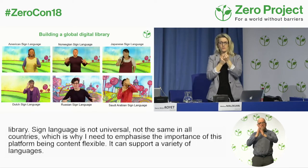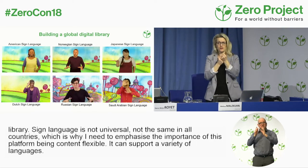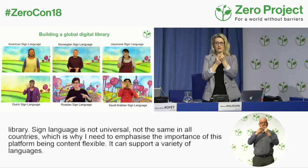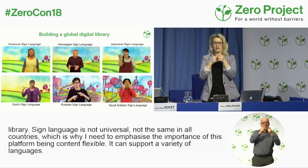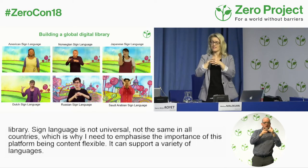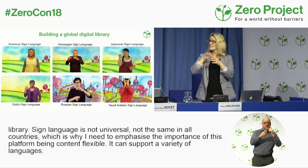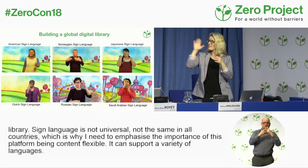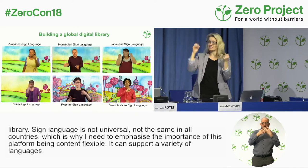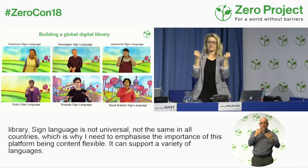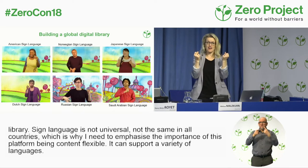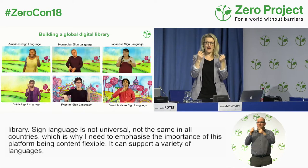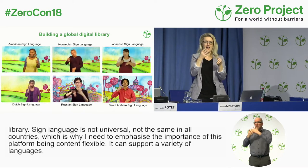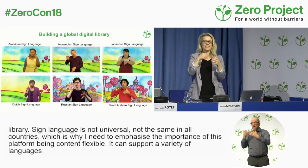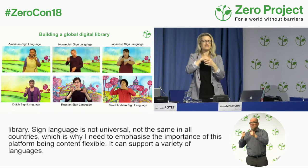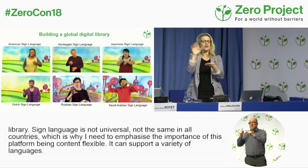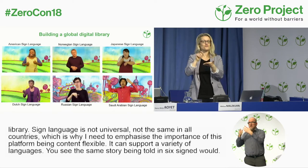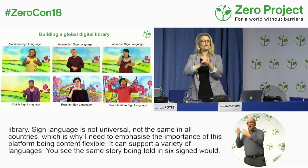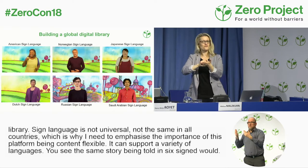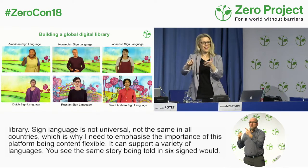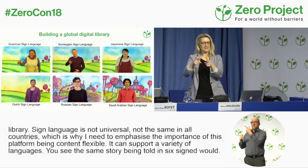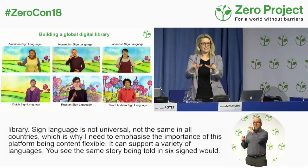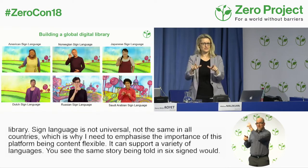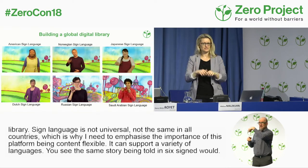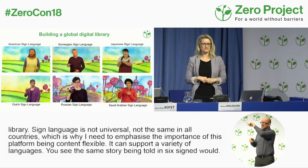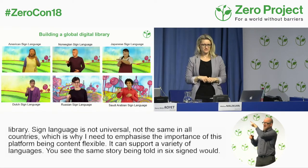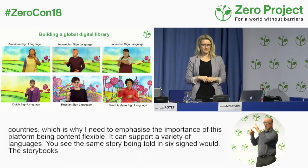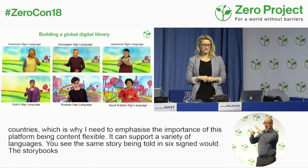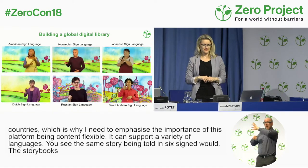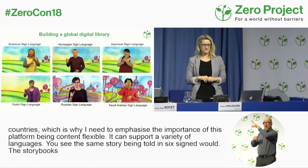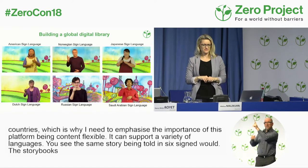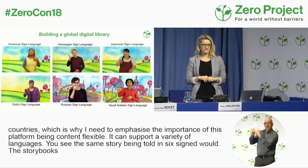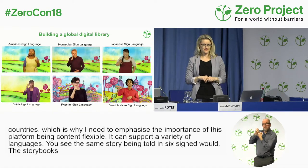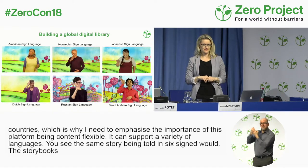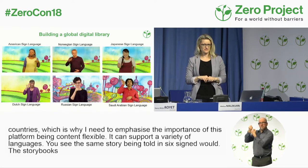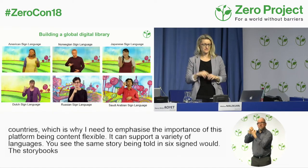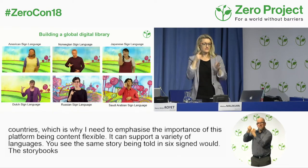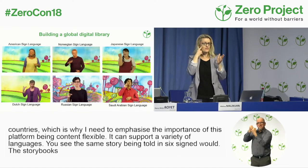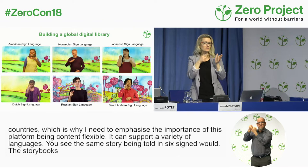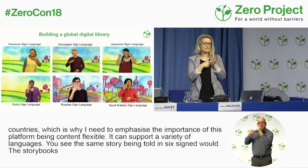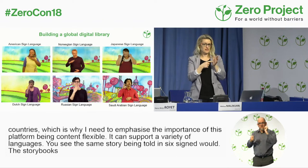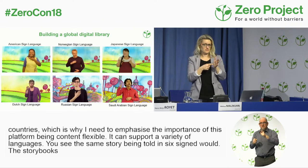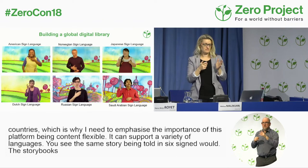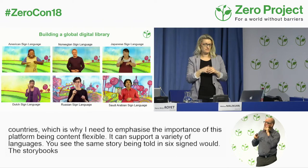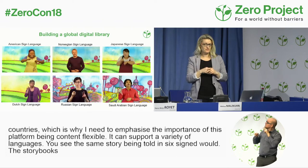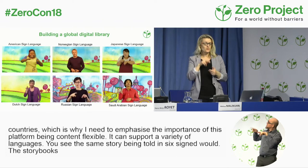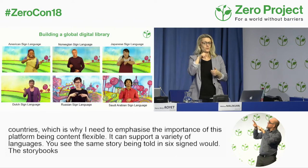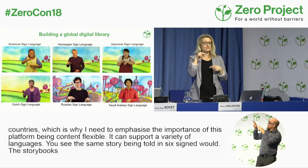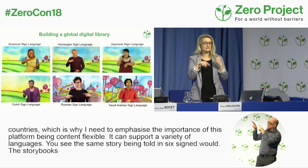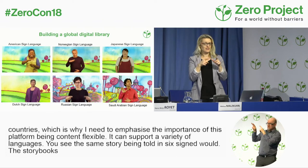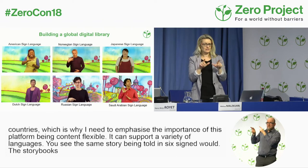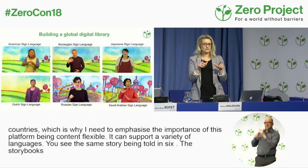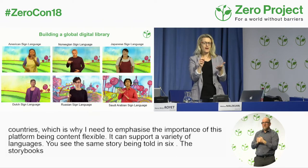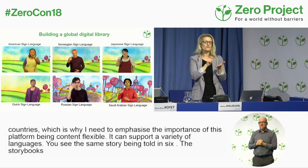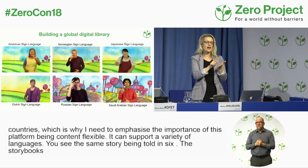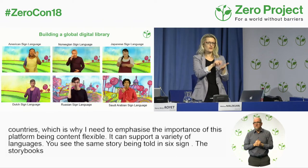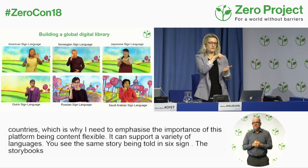is the same story being told in 6 different signed languages. The storybooks are also presented in a written, in